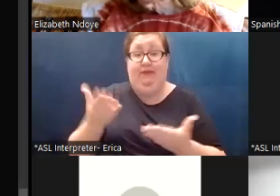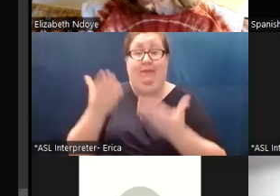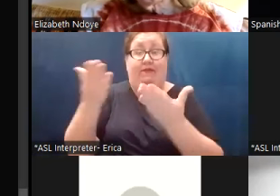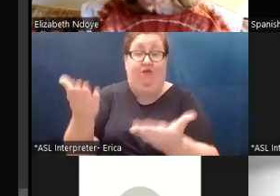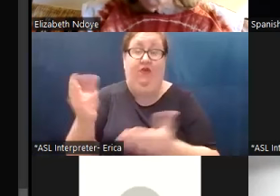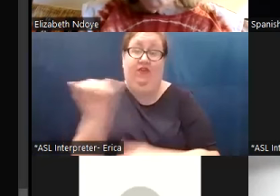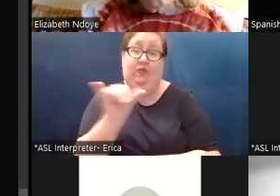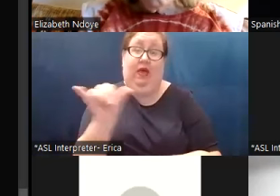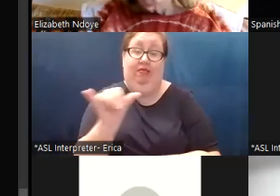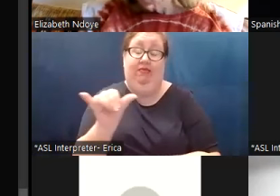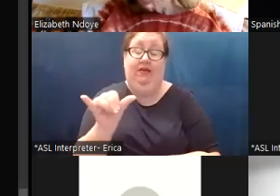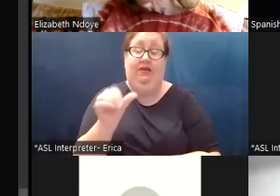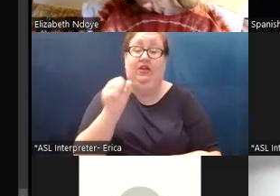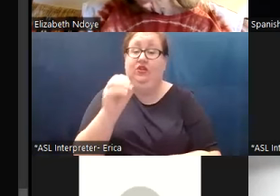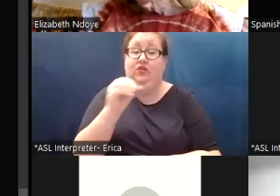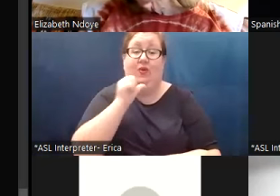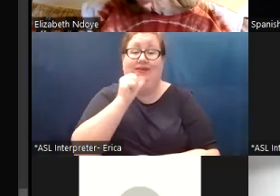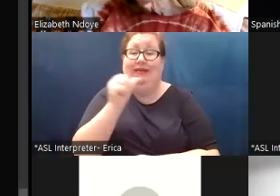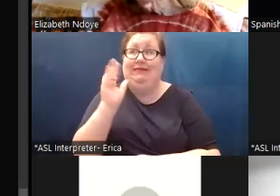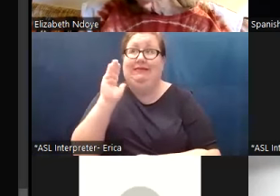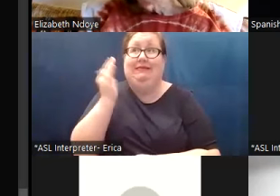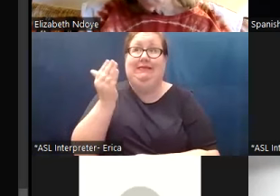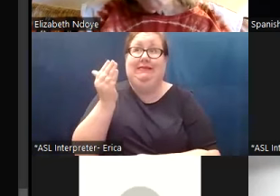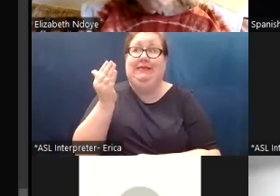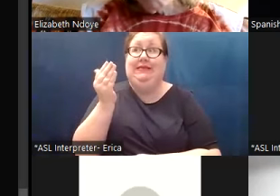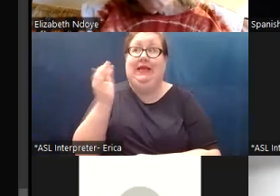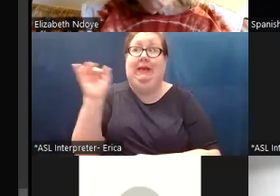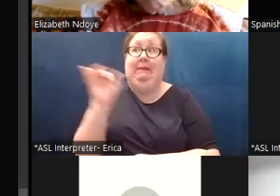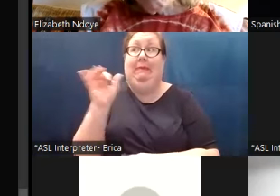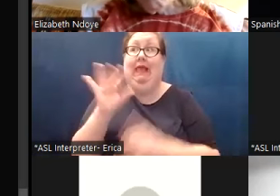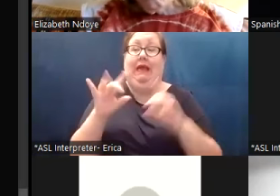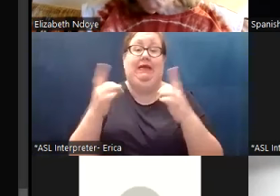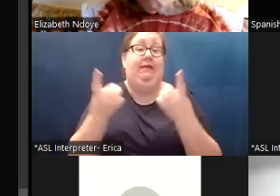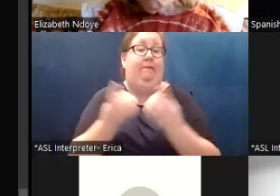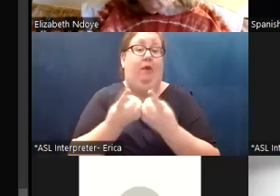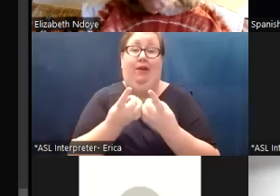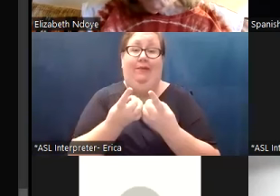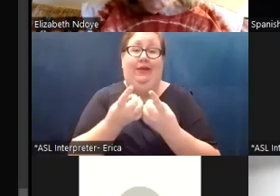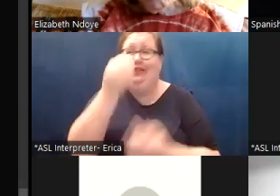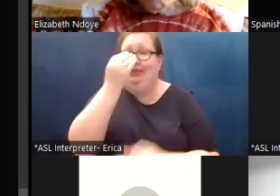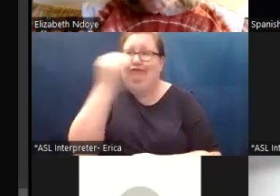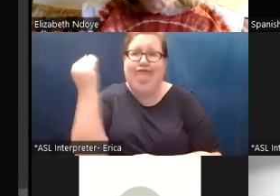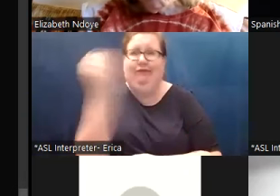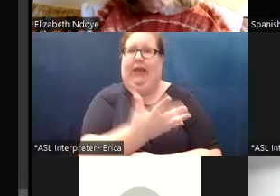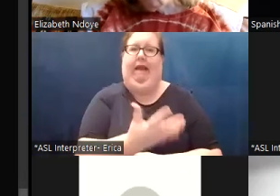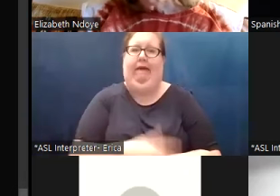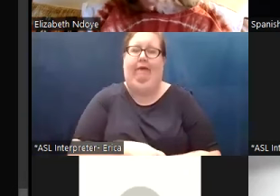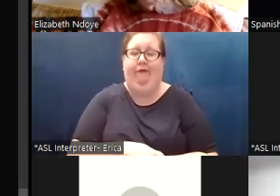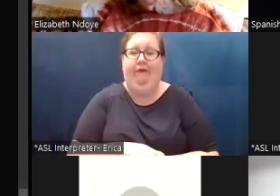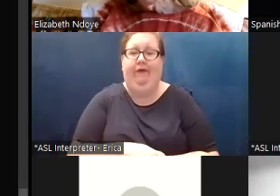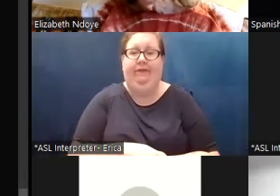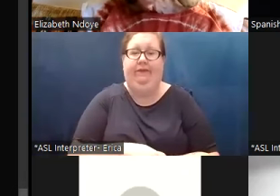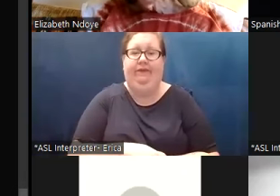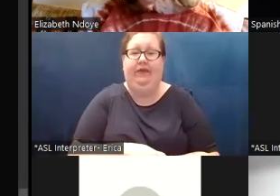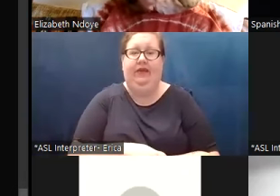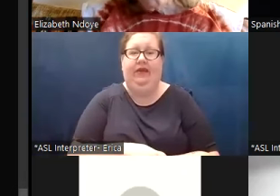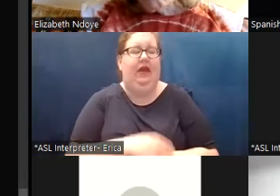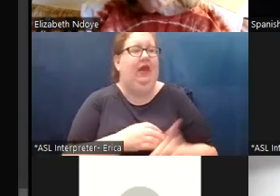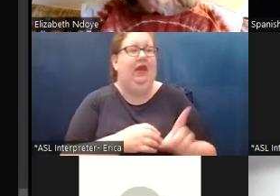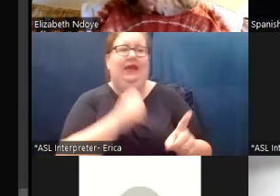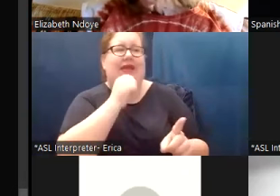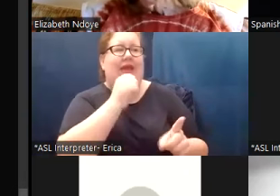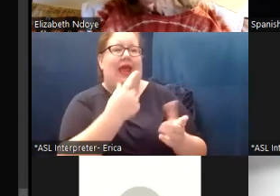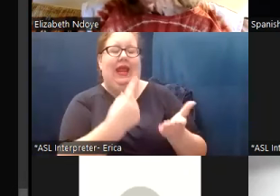well. So it doesn't appear as though that the department just didn't care. And didn't come out and I do didn't it. bring this